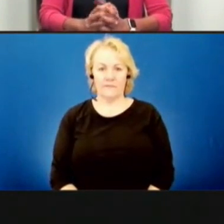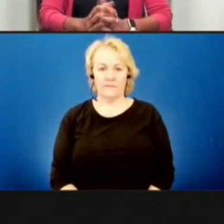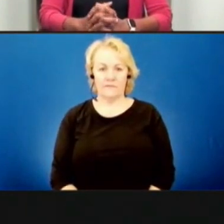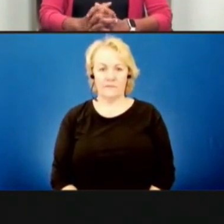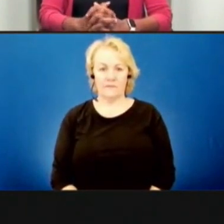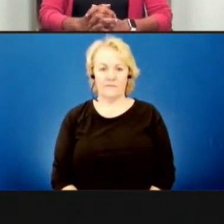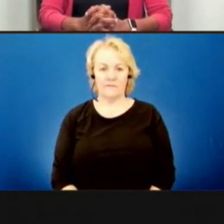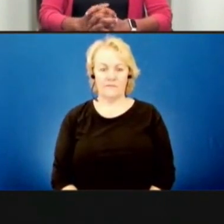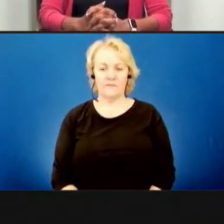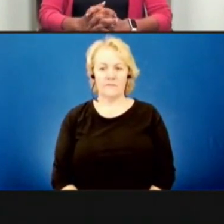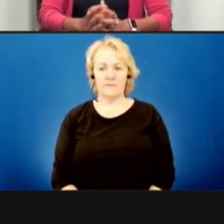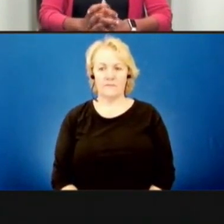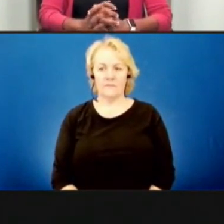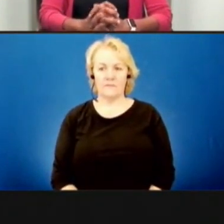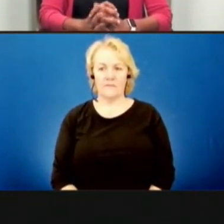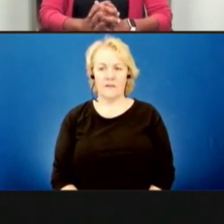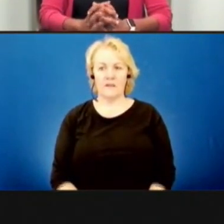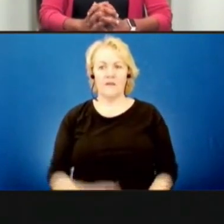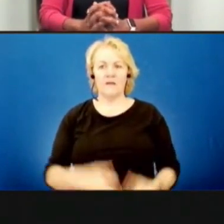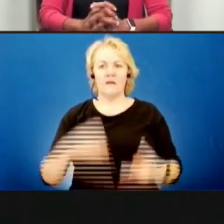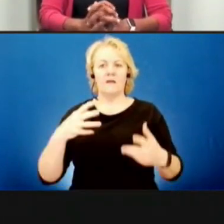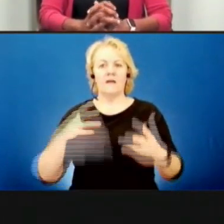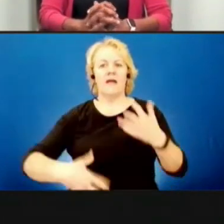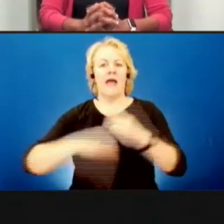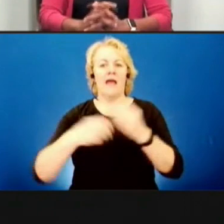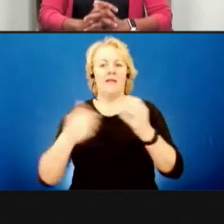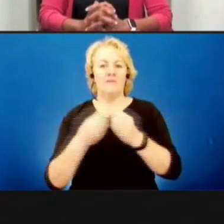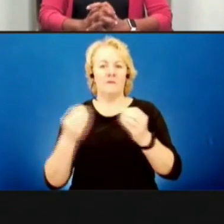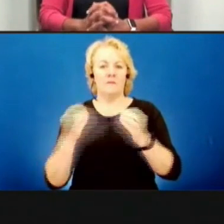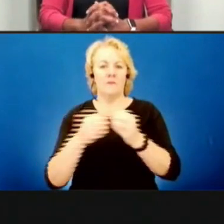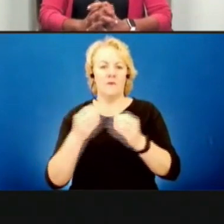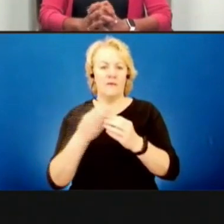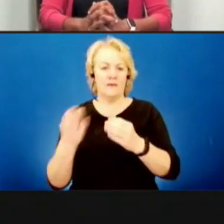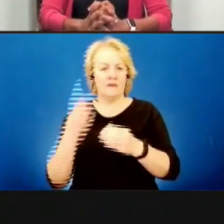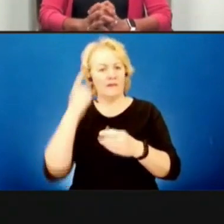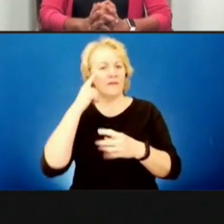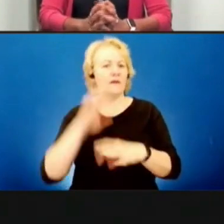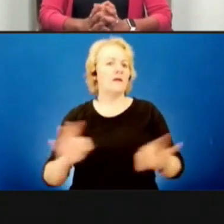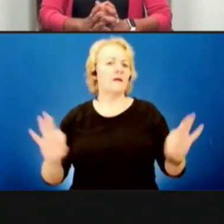And just to kind of wrap in a few items that I think are important,